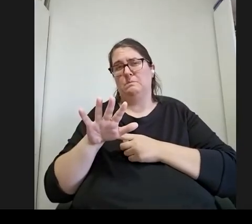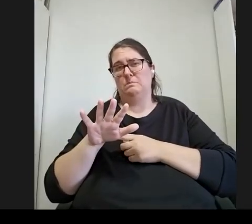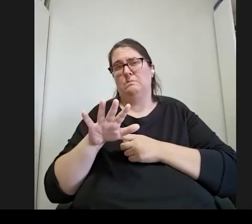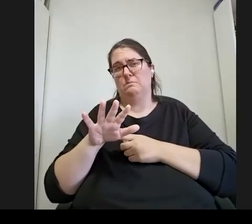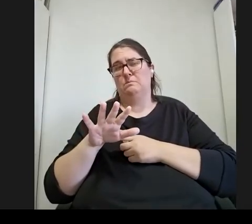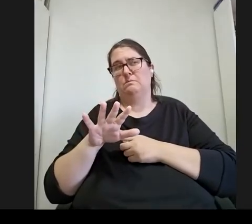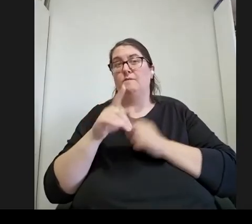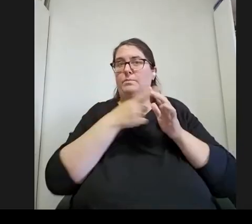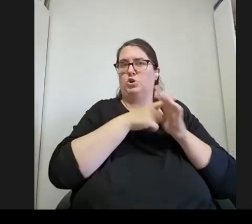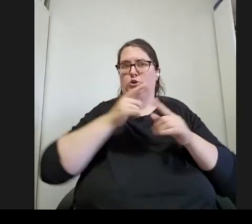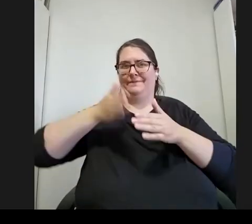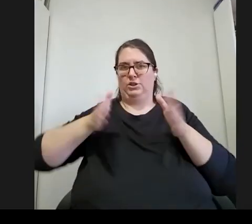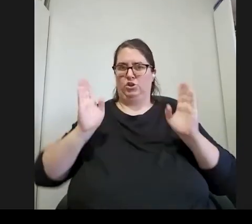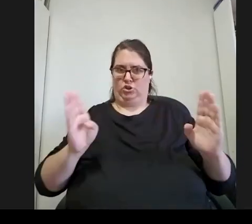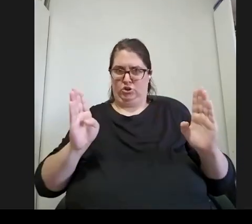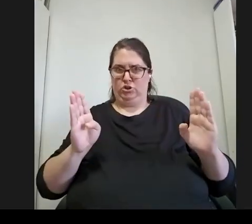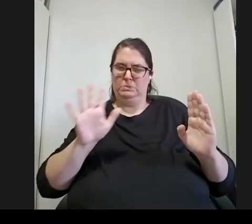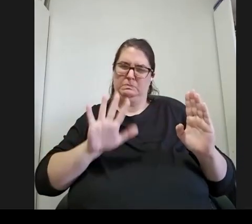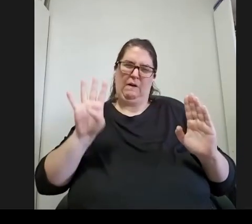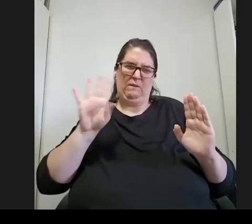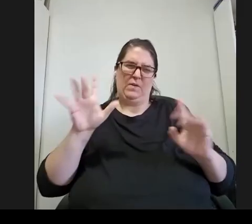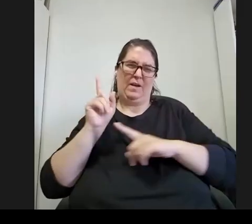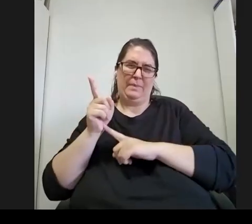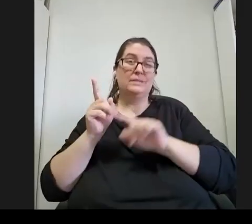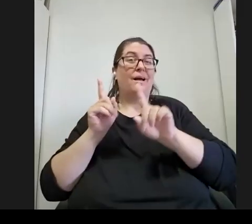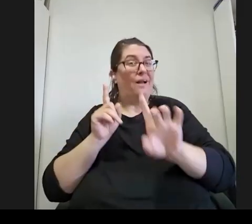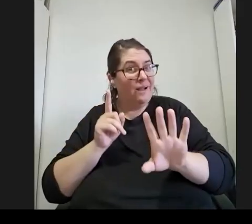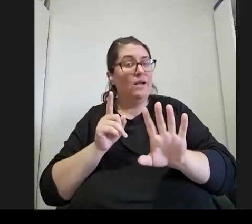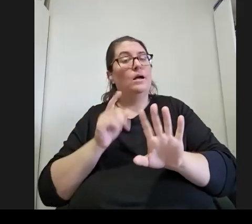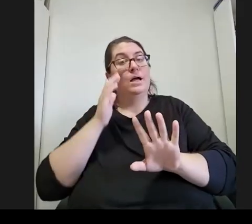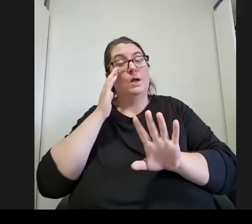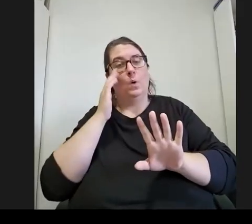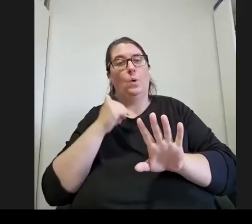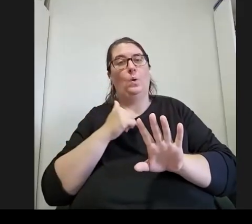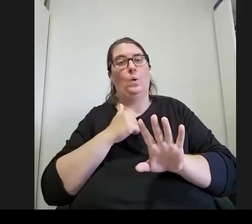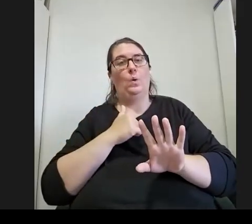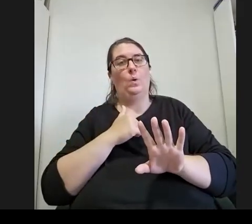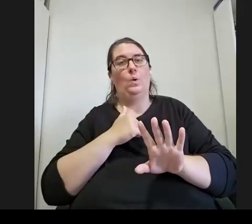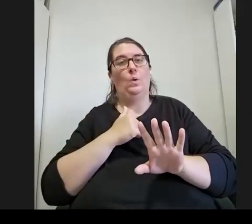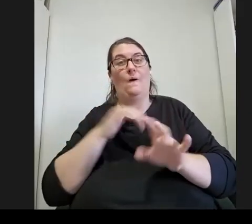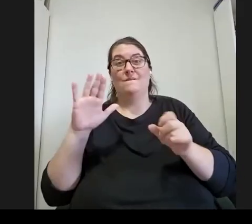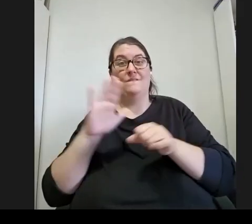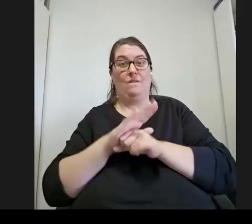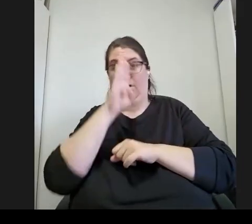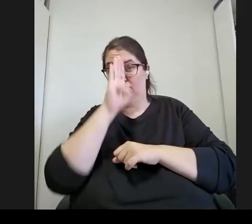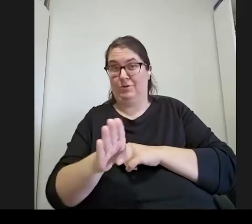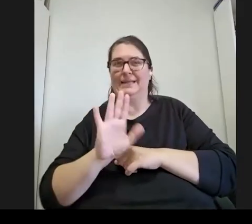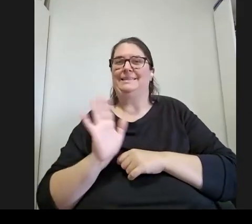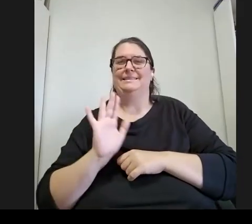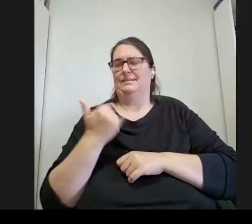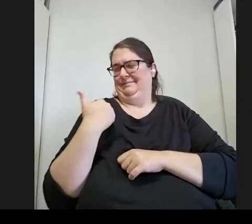tool. However, we do recommend doing it kind of in increments, like we showed in